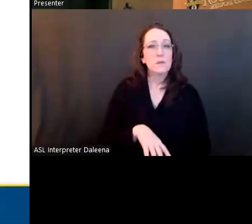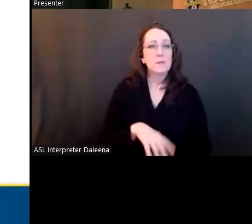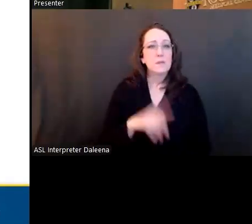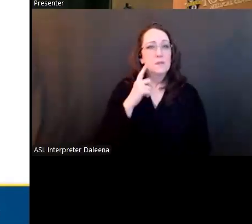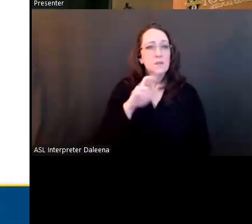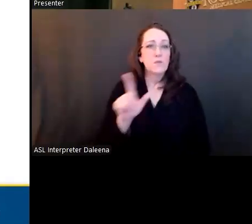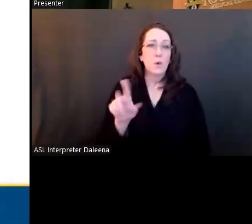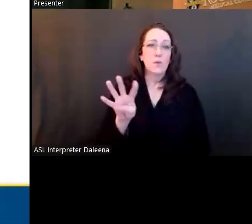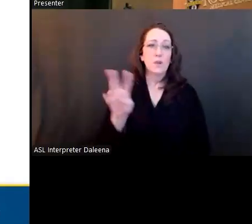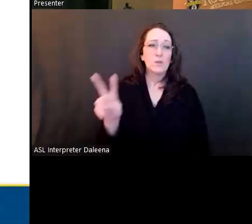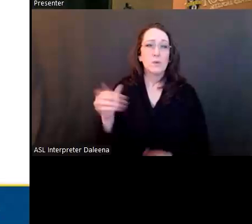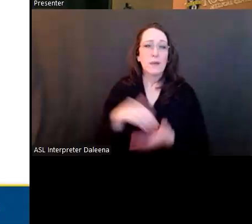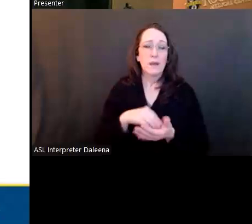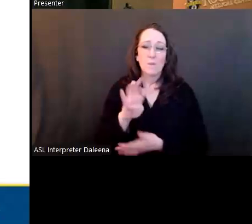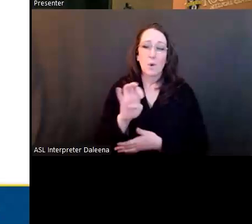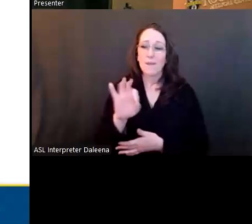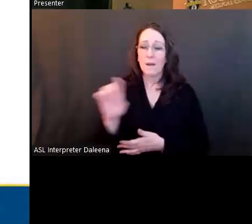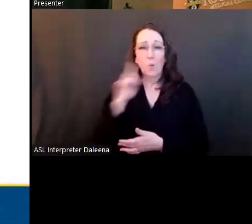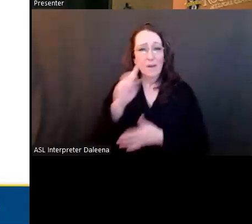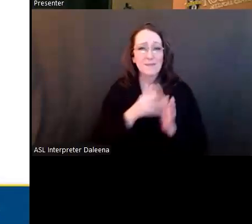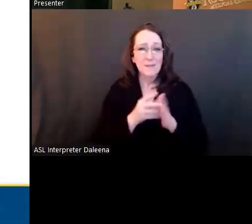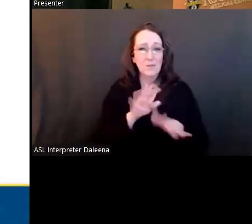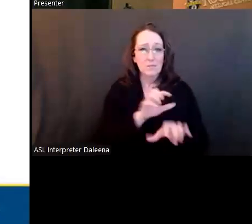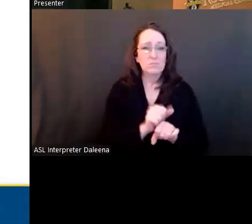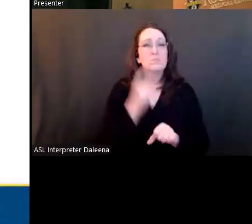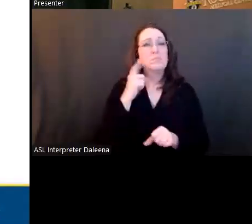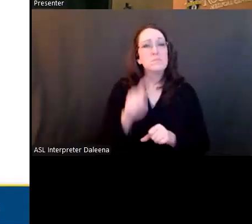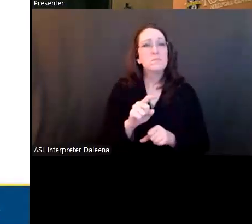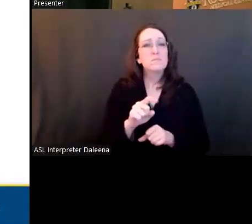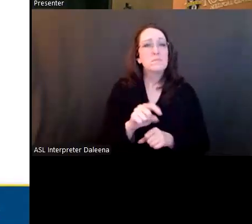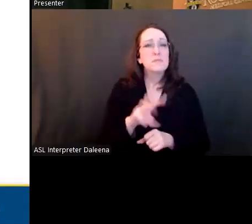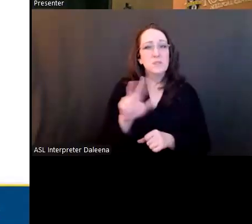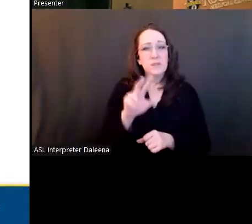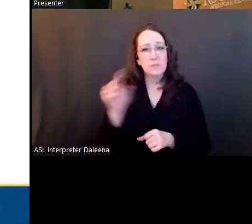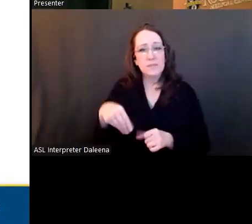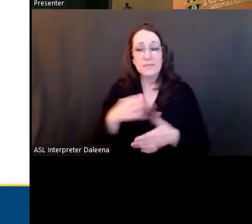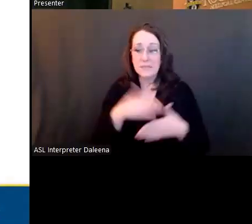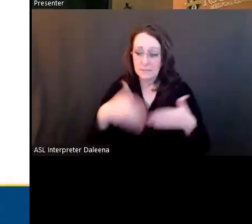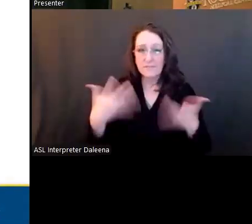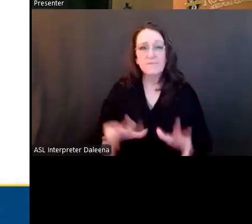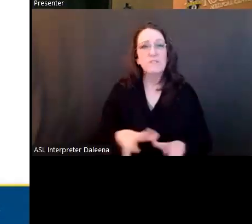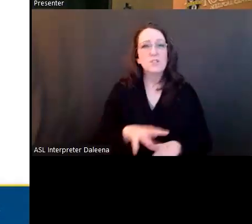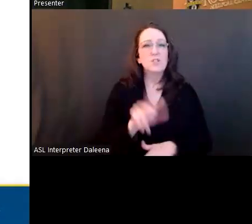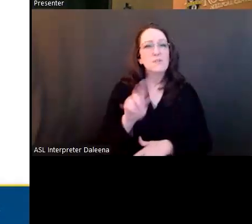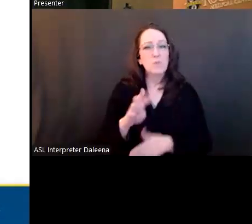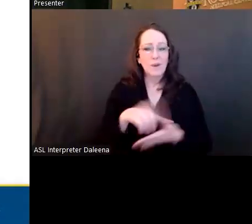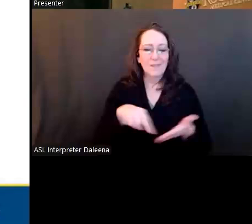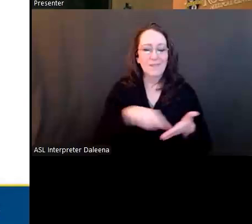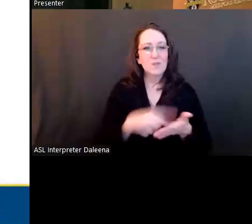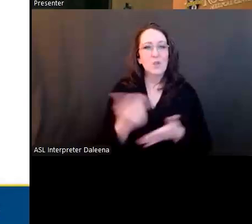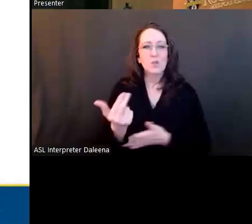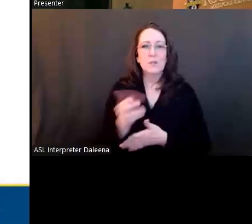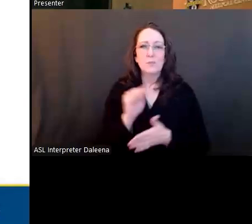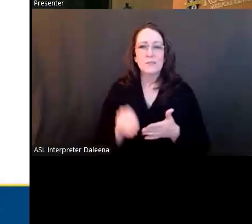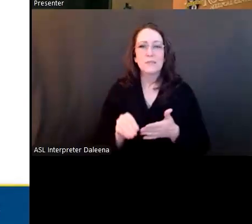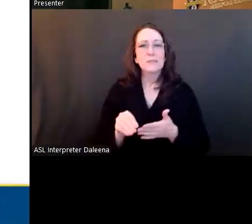encounters. 63% were completed, 24% were canceled, and 13% were